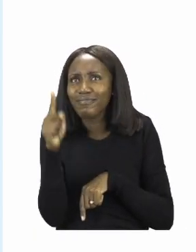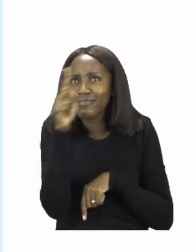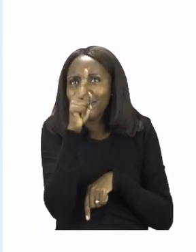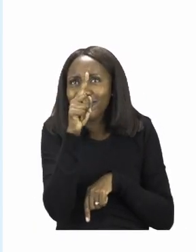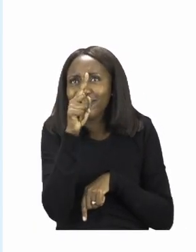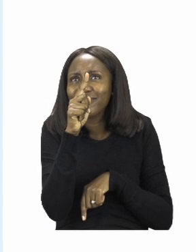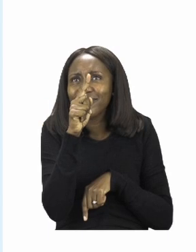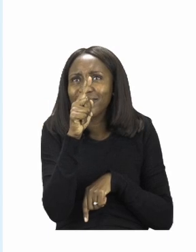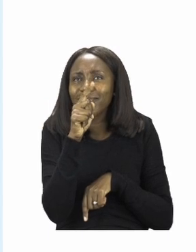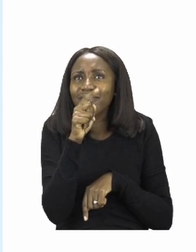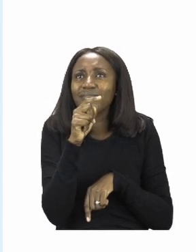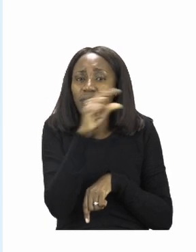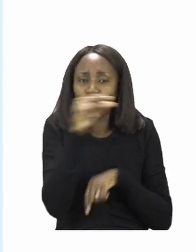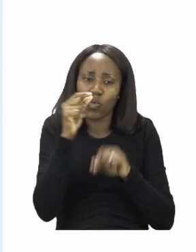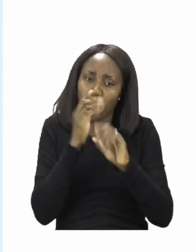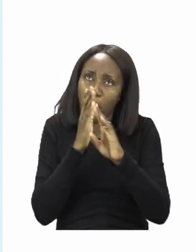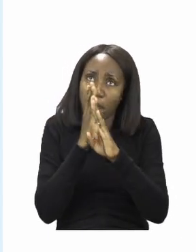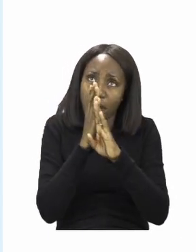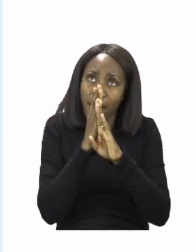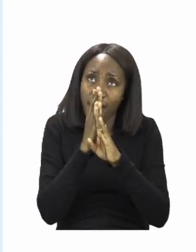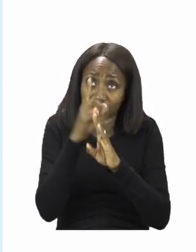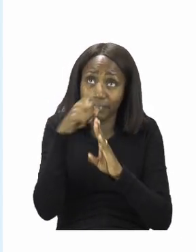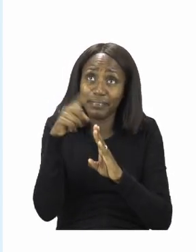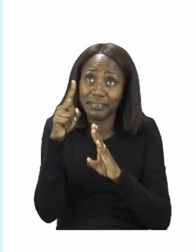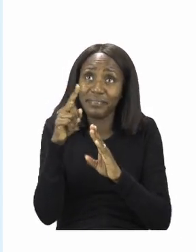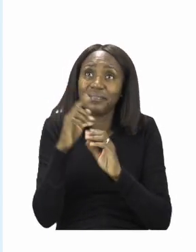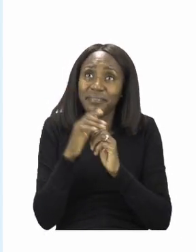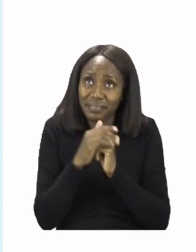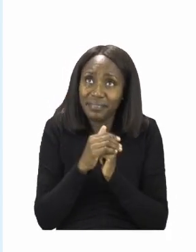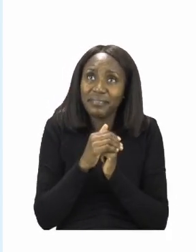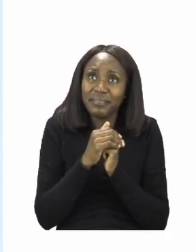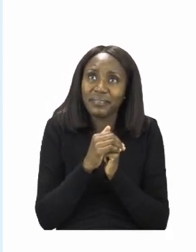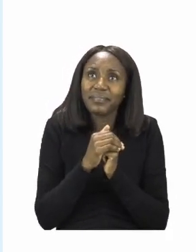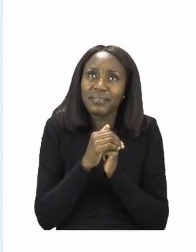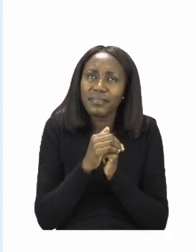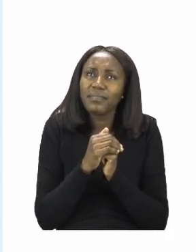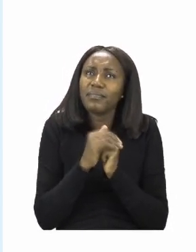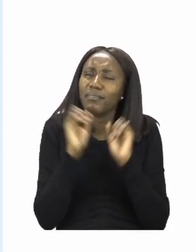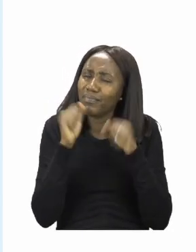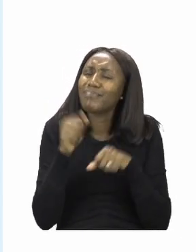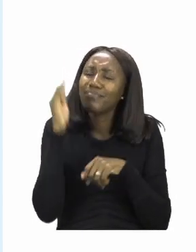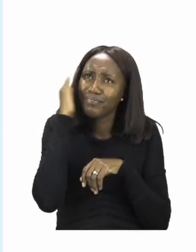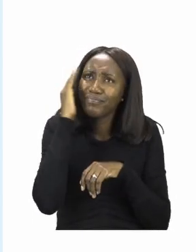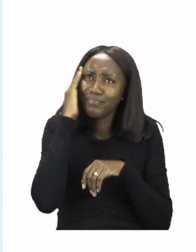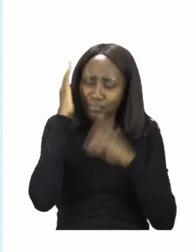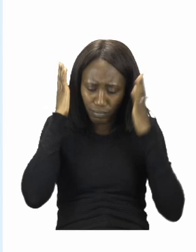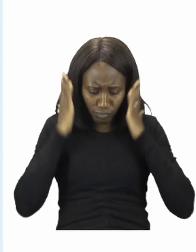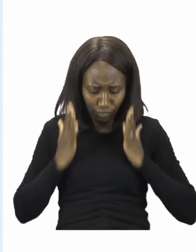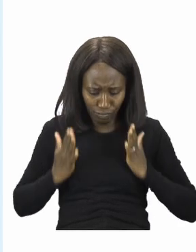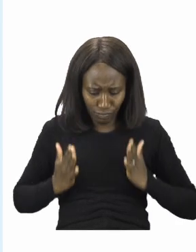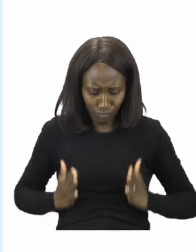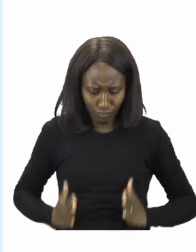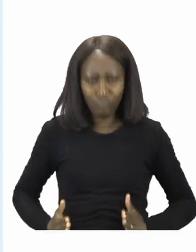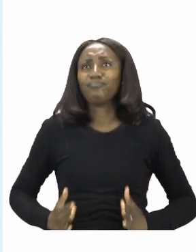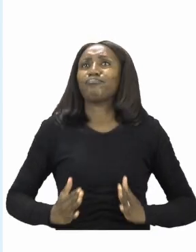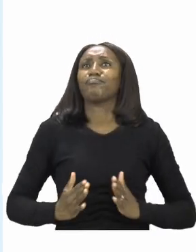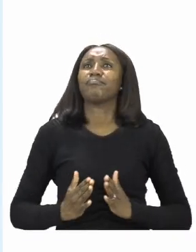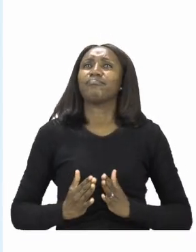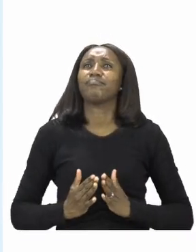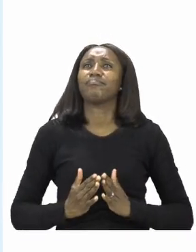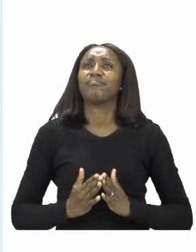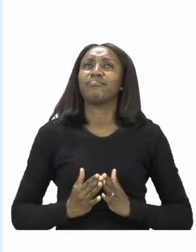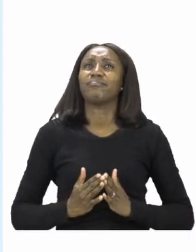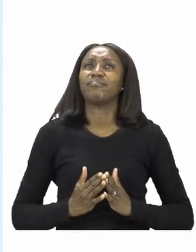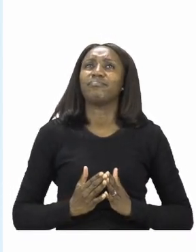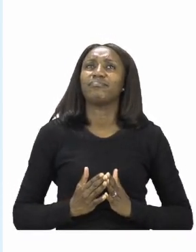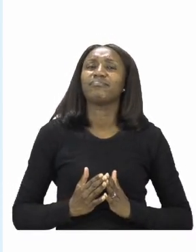correct word. So, not only do we have to know our body parts, we have to know the word